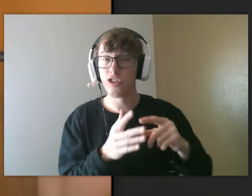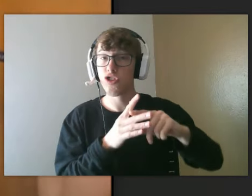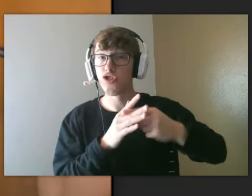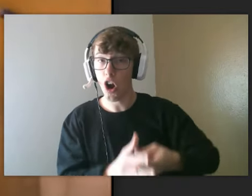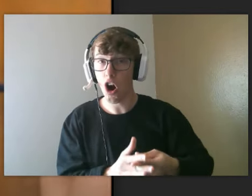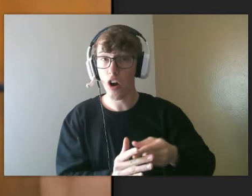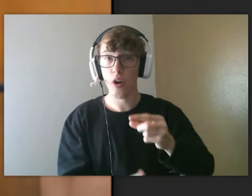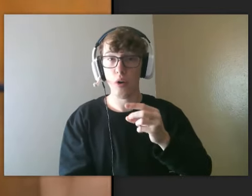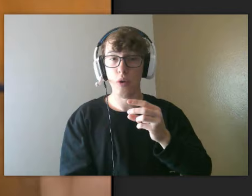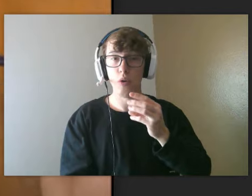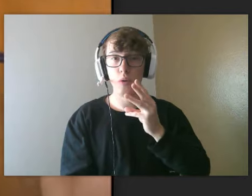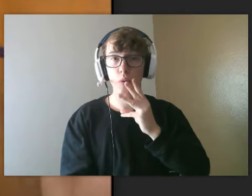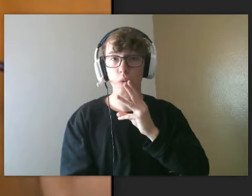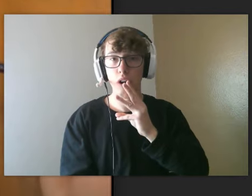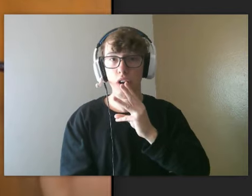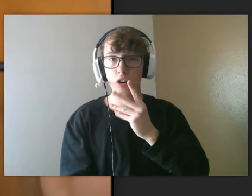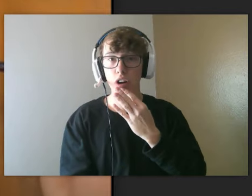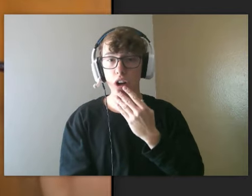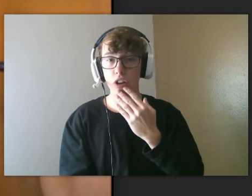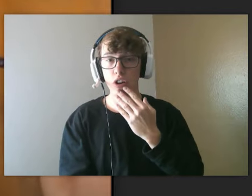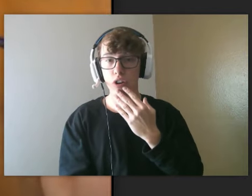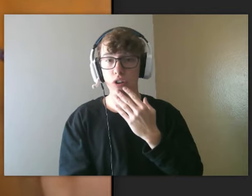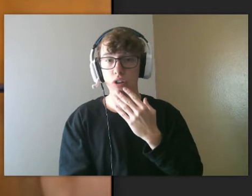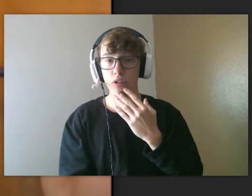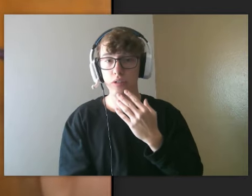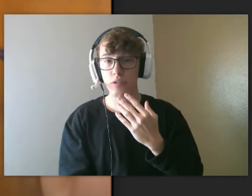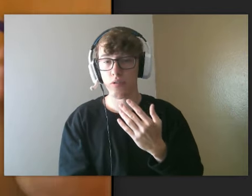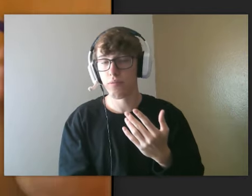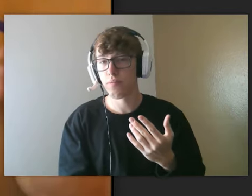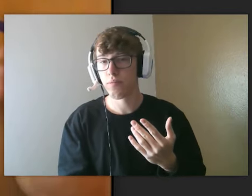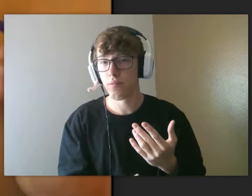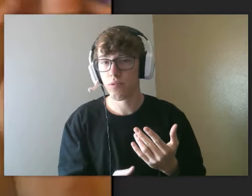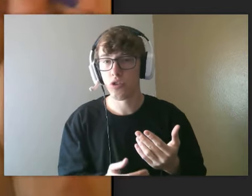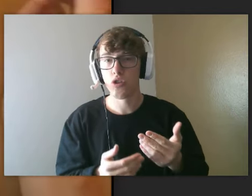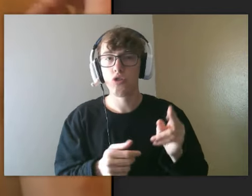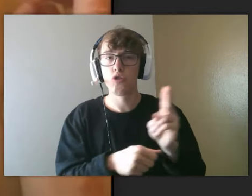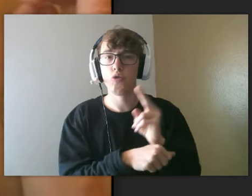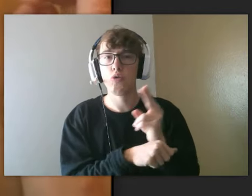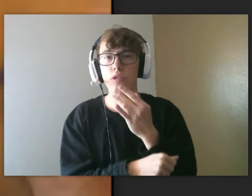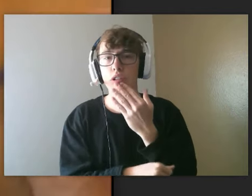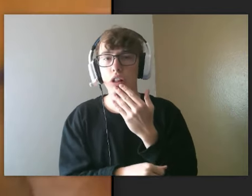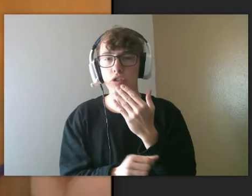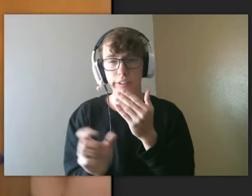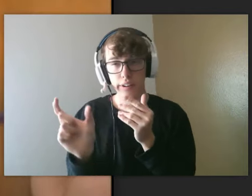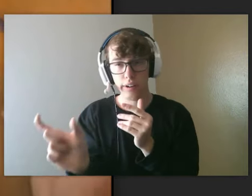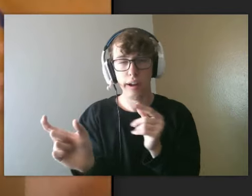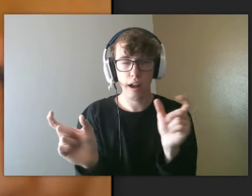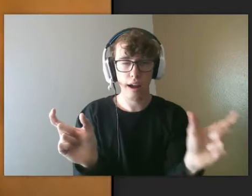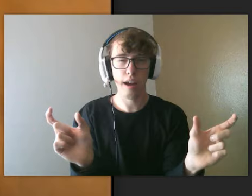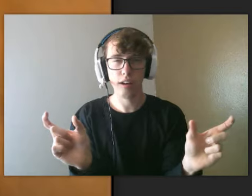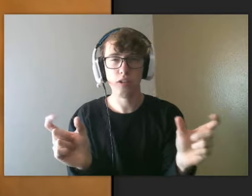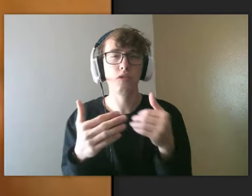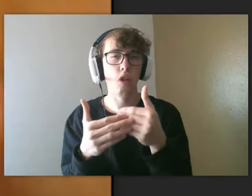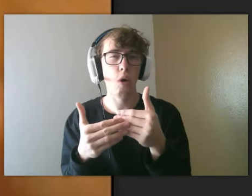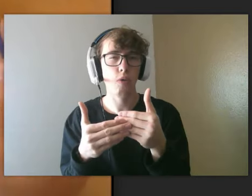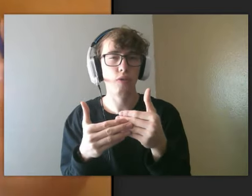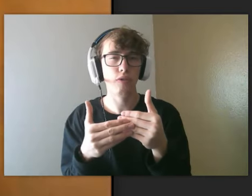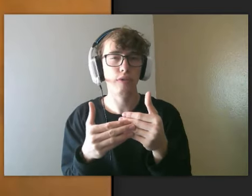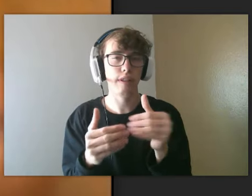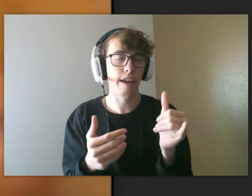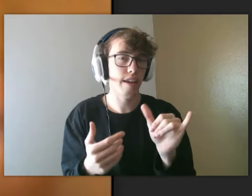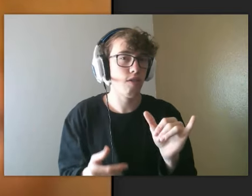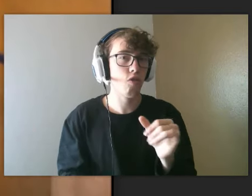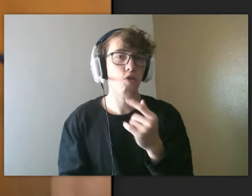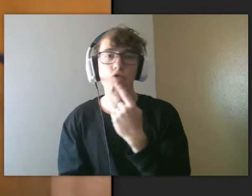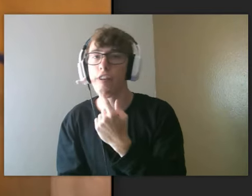watercolor. I would like for this one to be analogous, so choose some colors that are next to each other on the color wheel. I went with red and